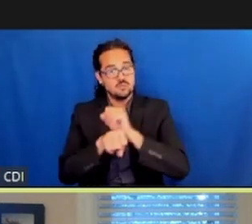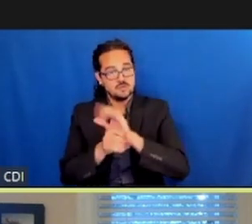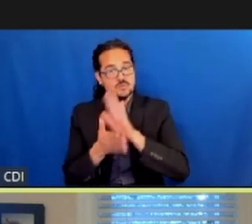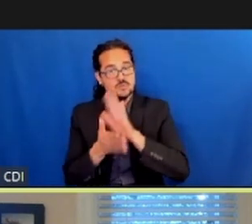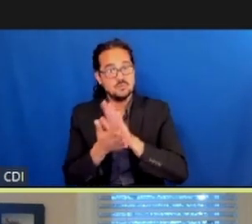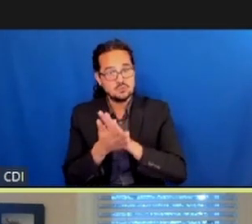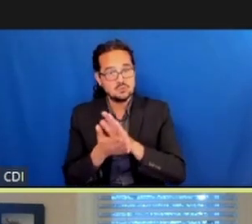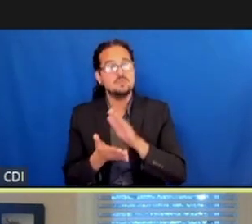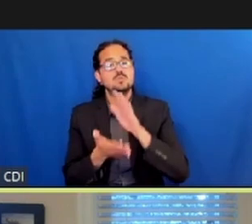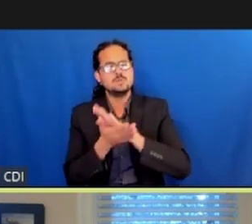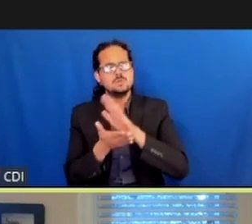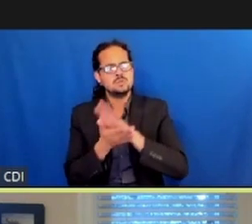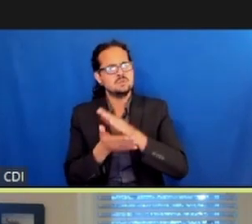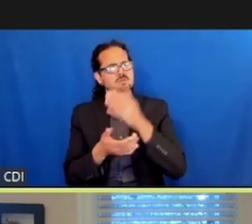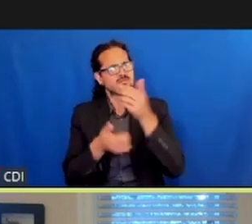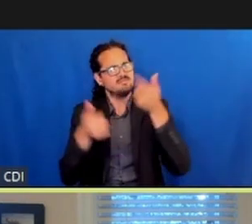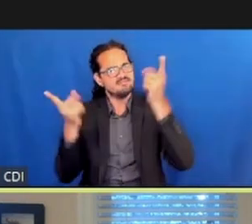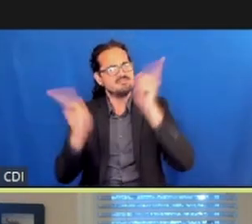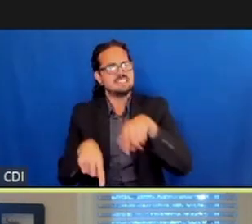slide.